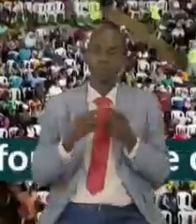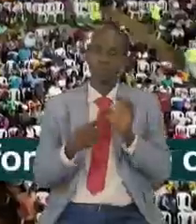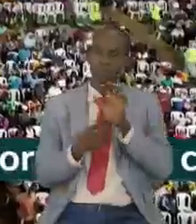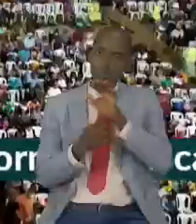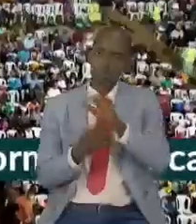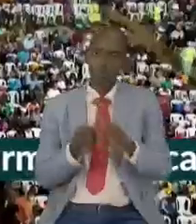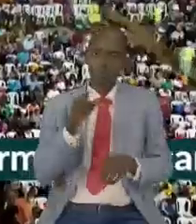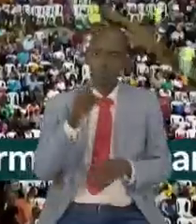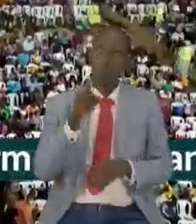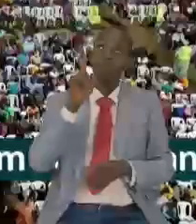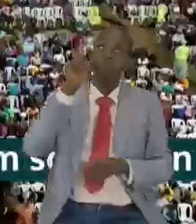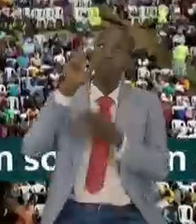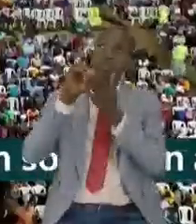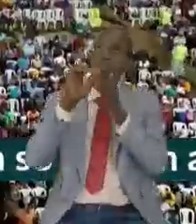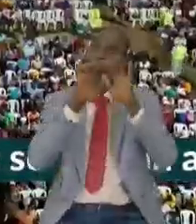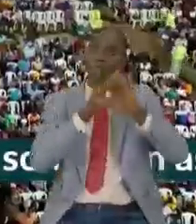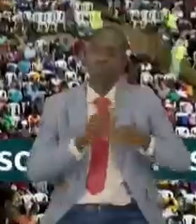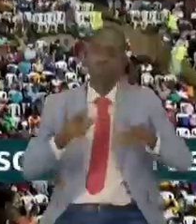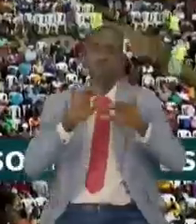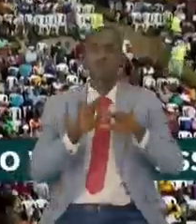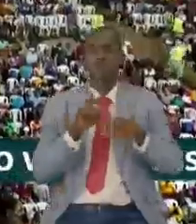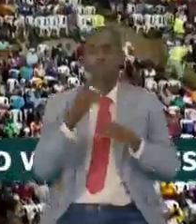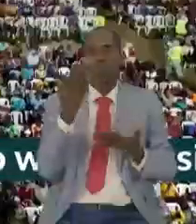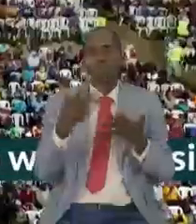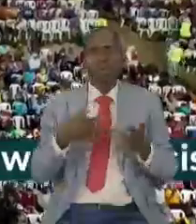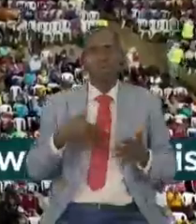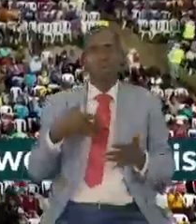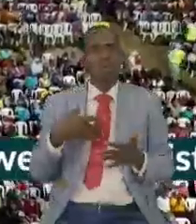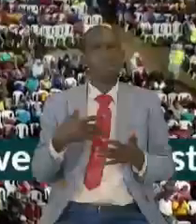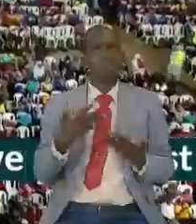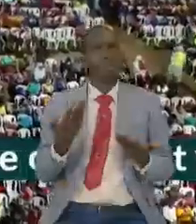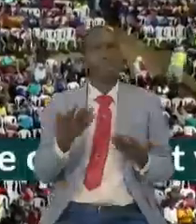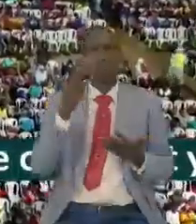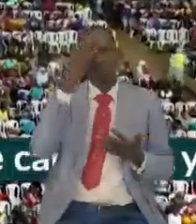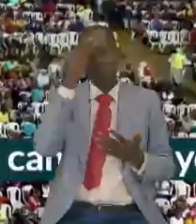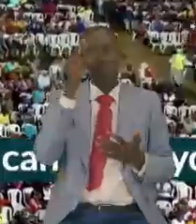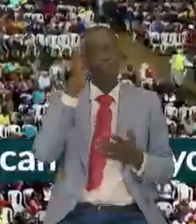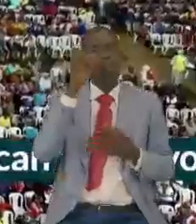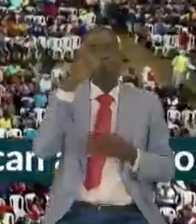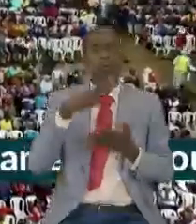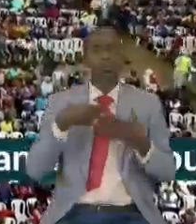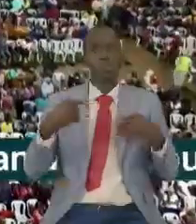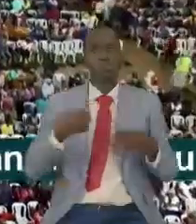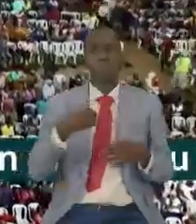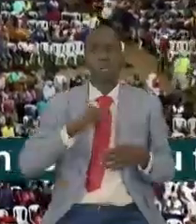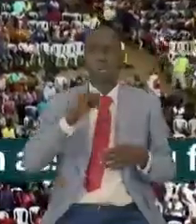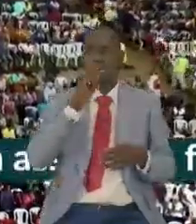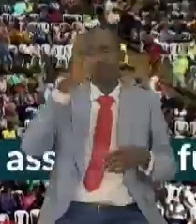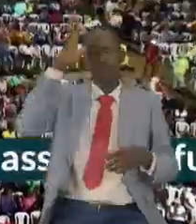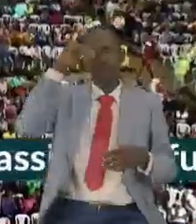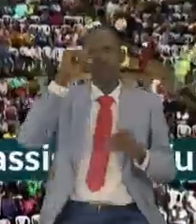down to capture miracle testifiers tonight. If you're hearing me, quickly.